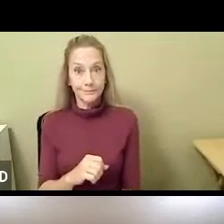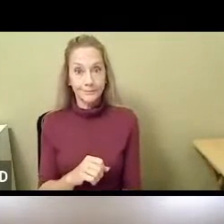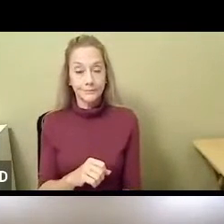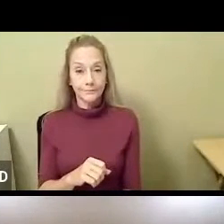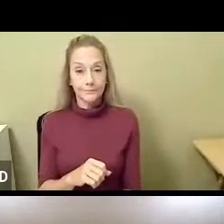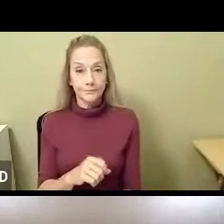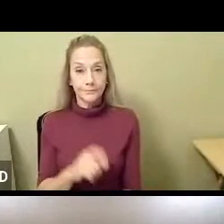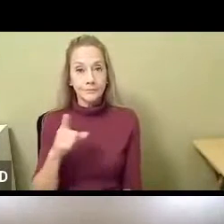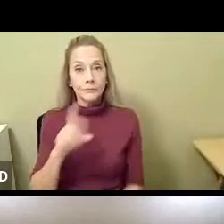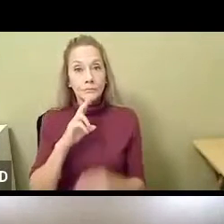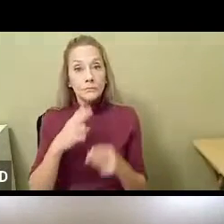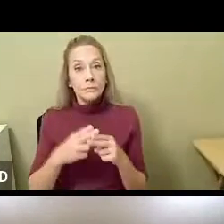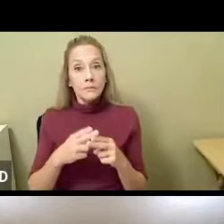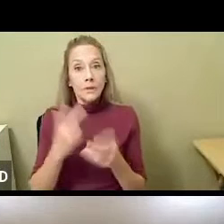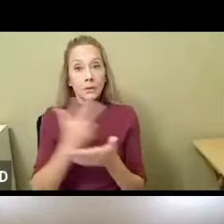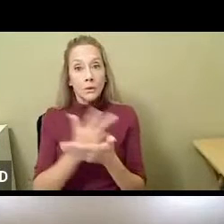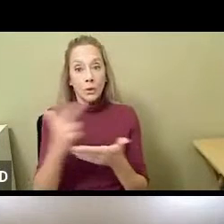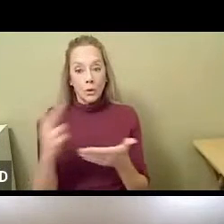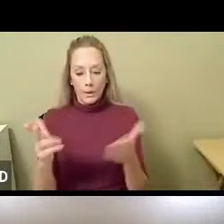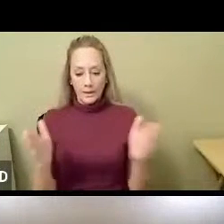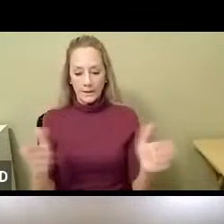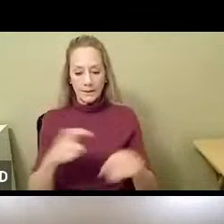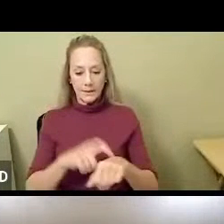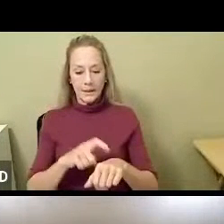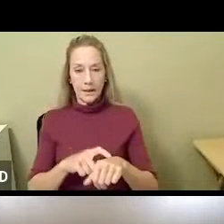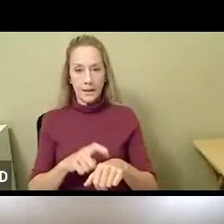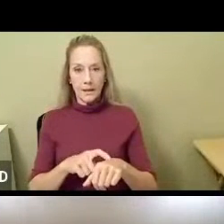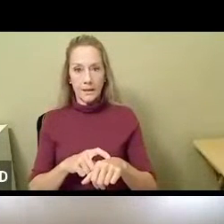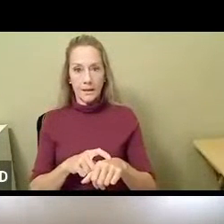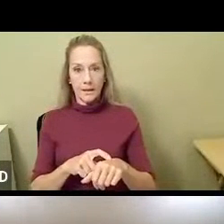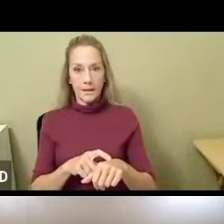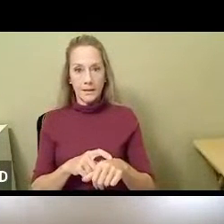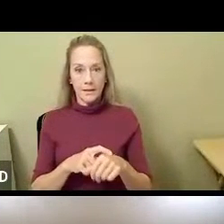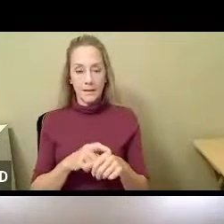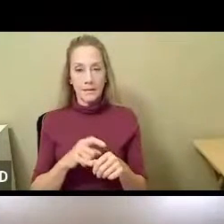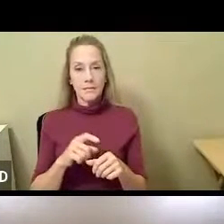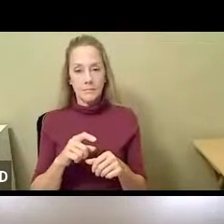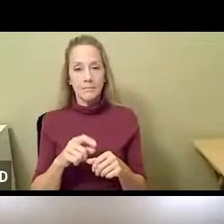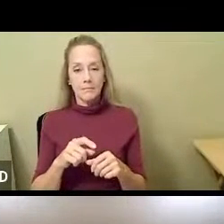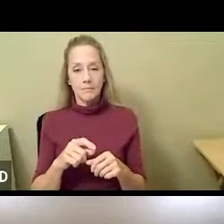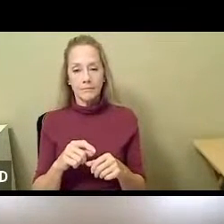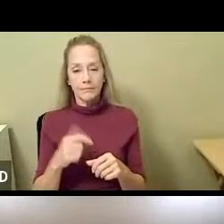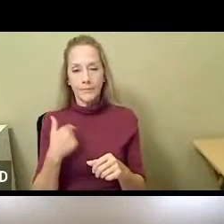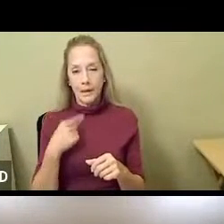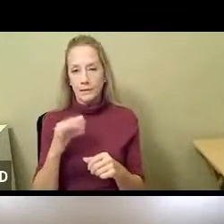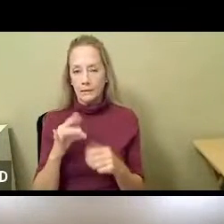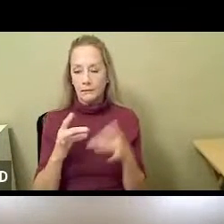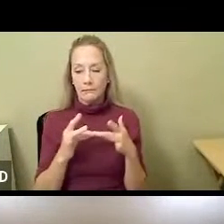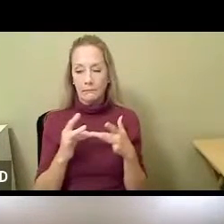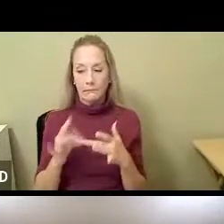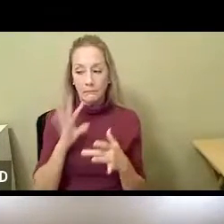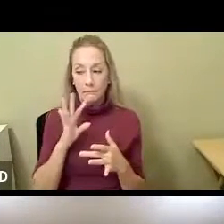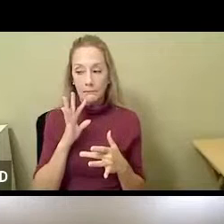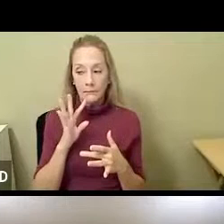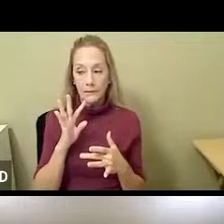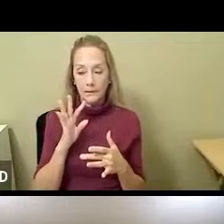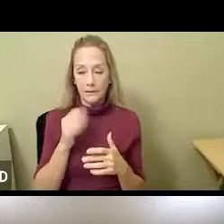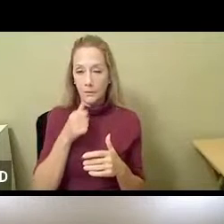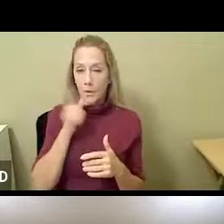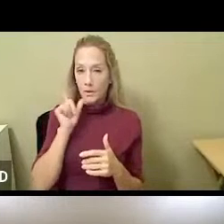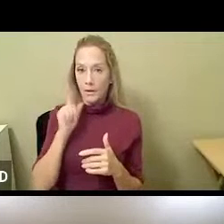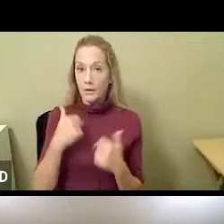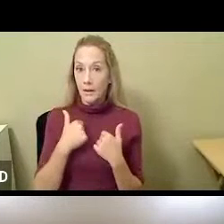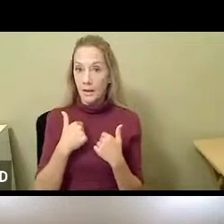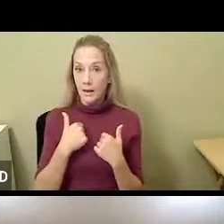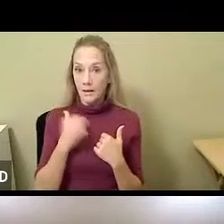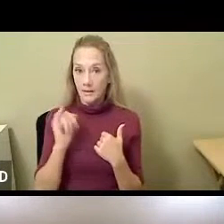Particularly when you mentioned a 3-week gap there, I alluded to this a minute ago, but I was the